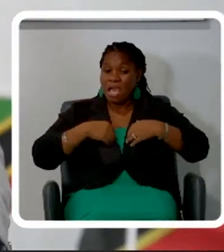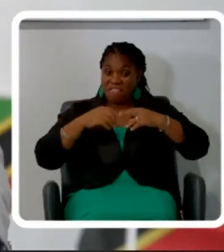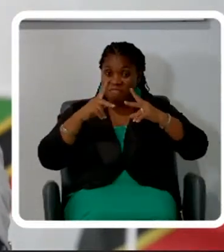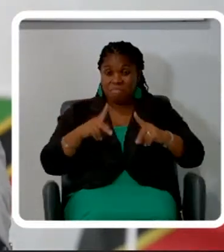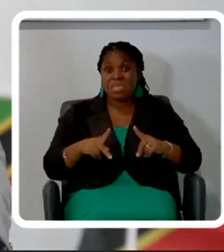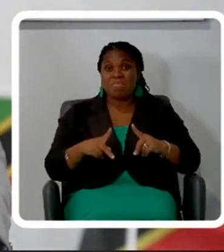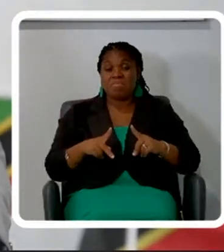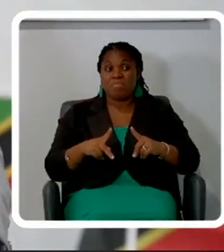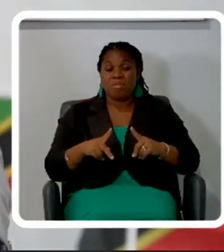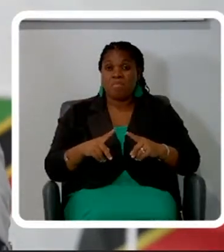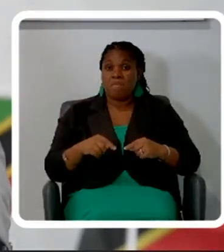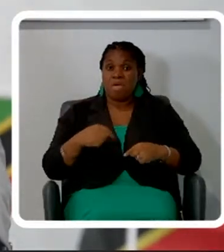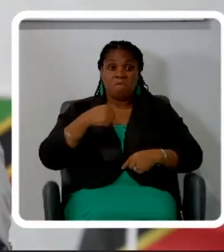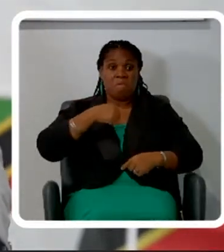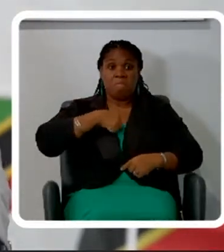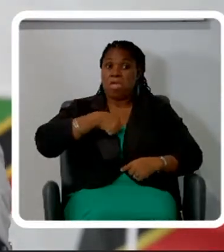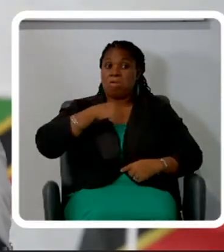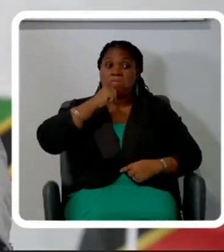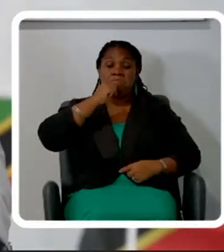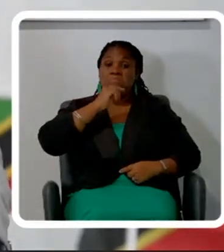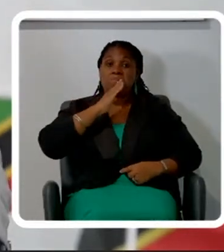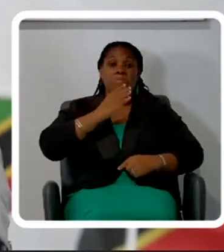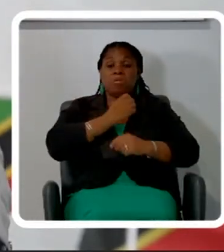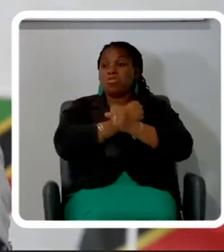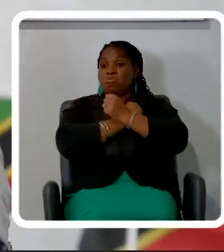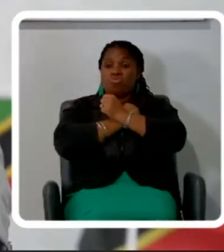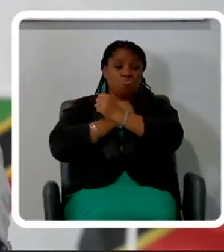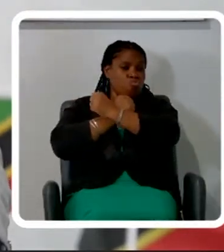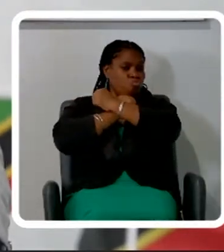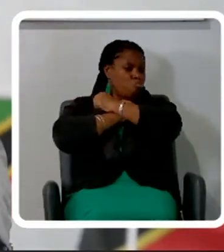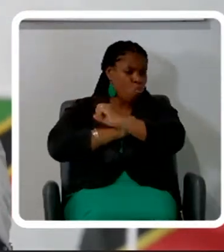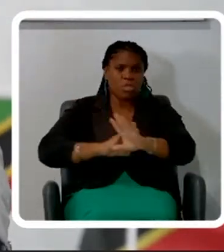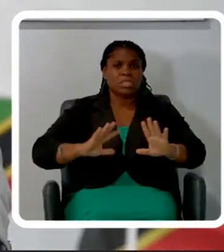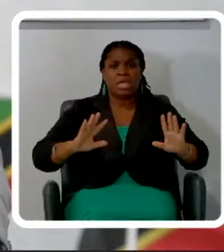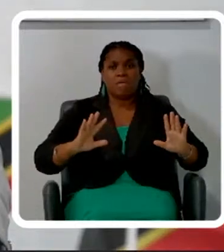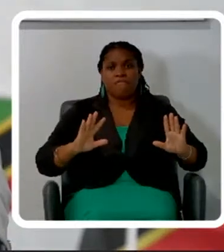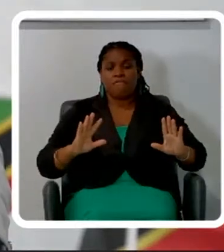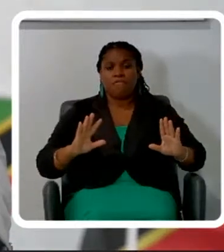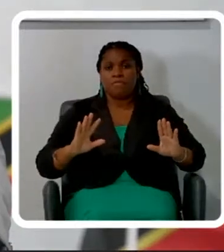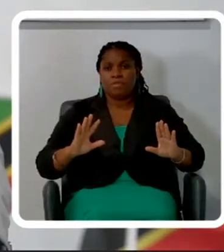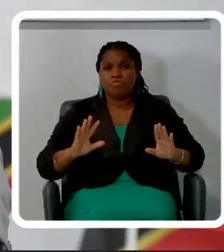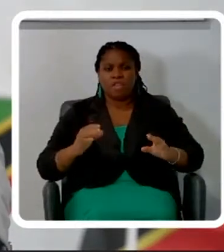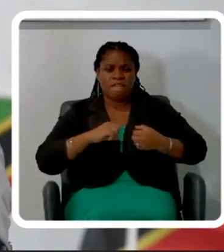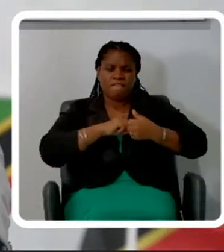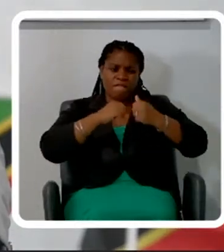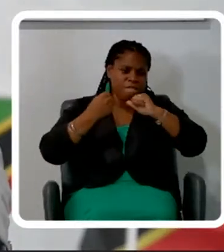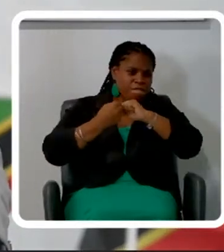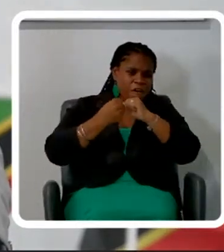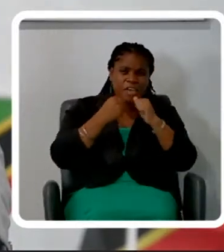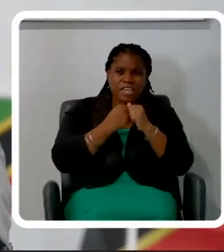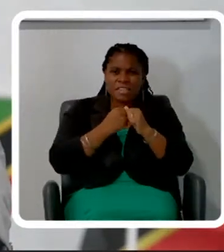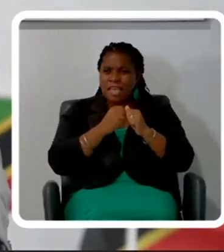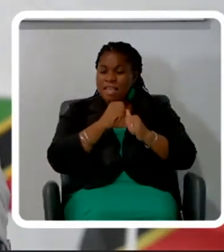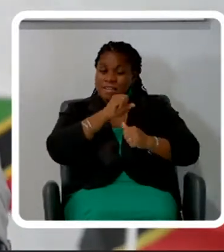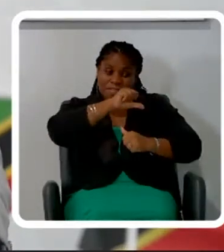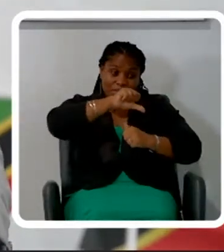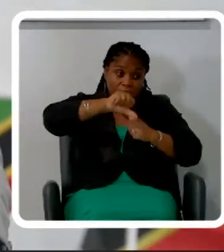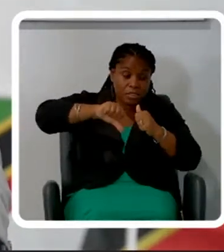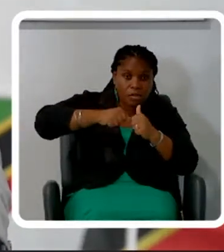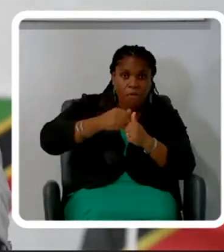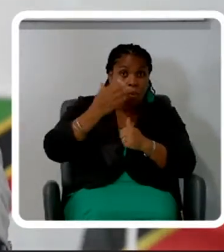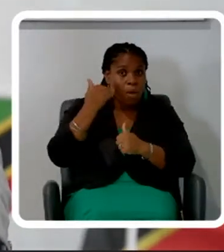not be subjugated by any other. That is their spirit. That is who they are. They suffer tremendously because they refuse to